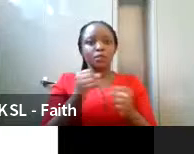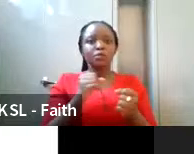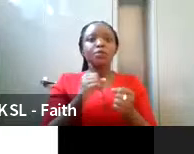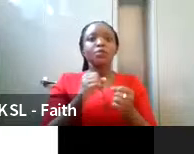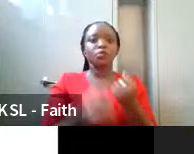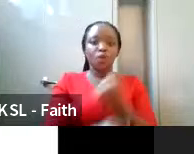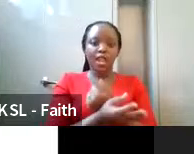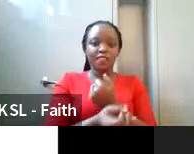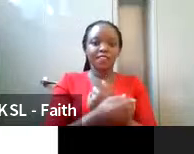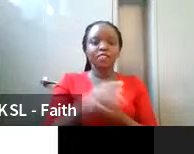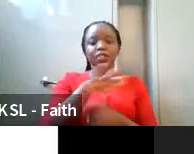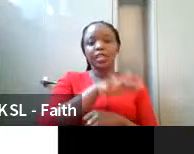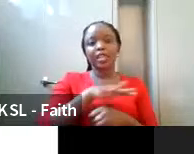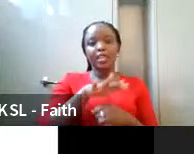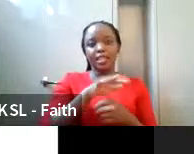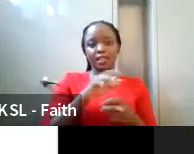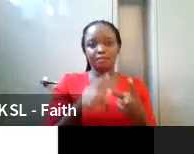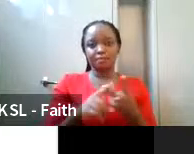advise you on the same.